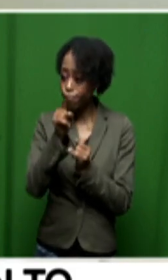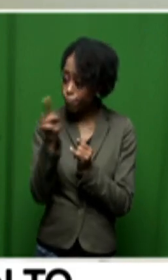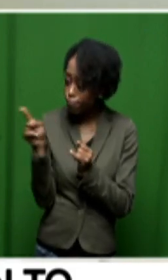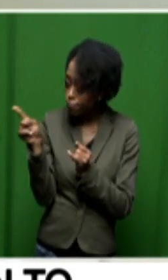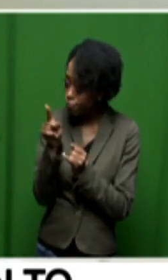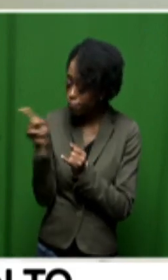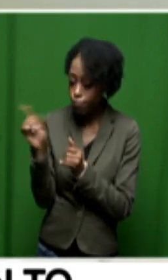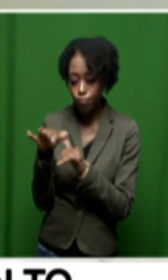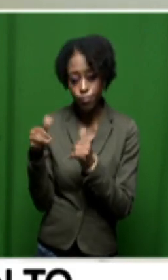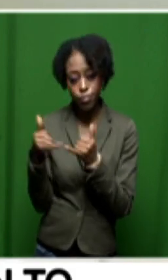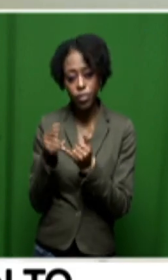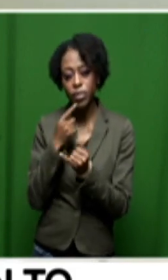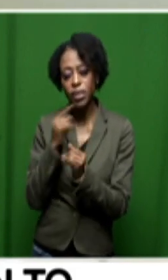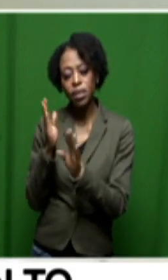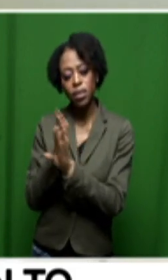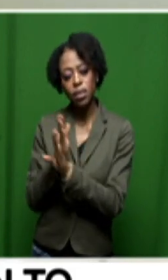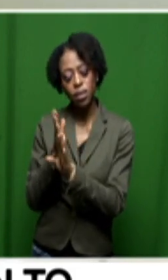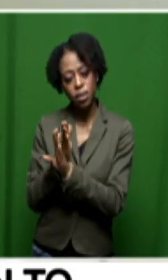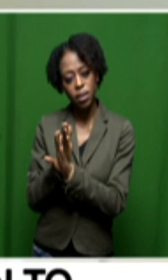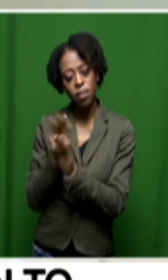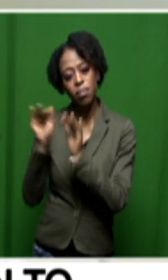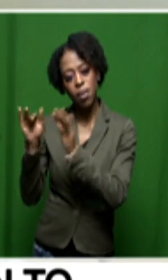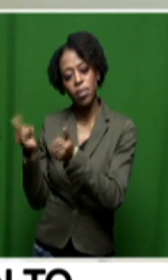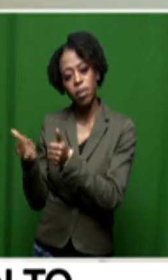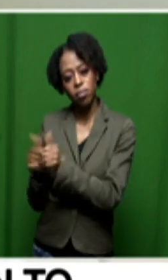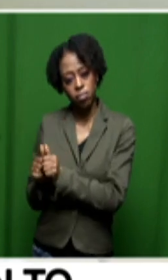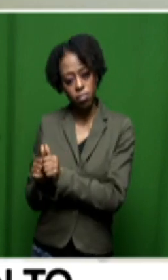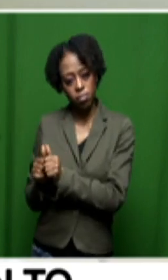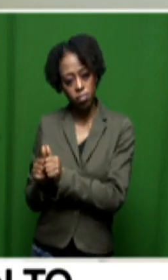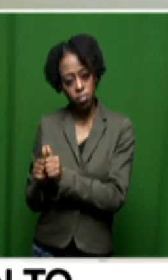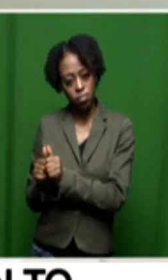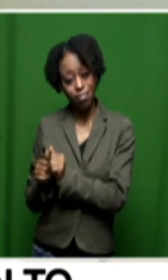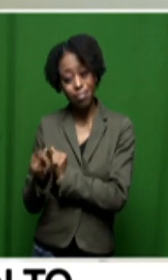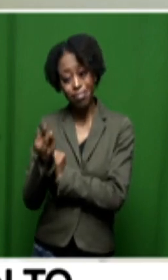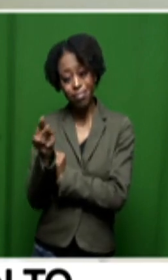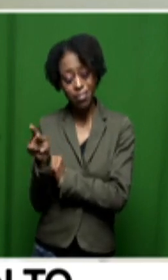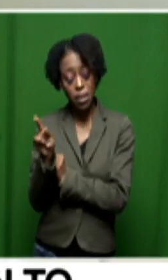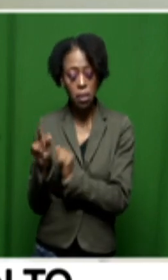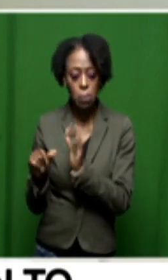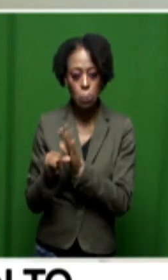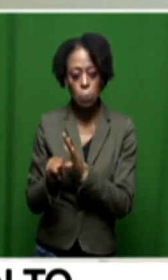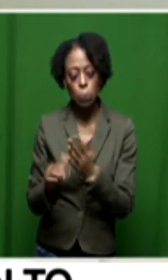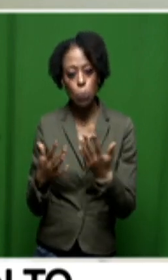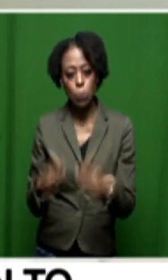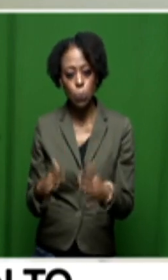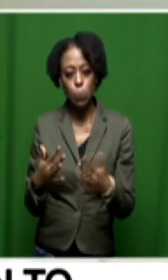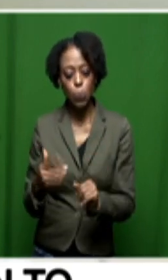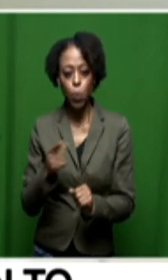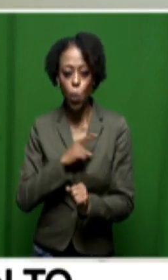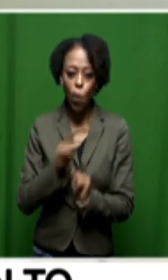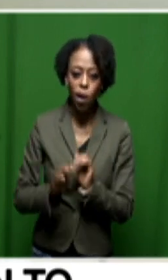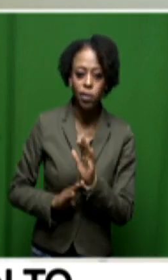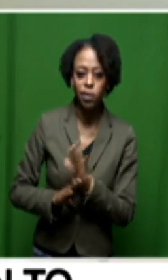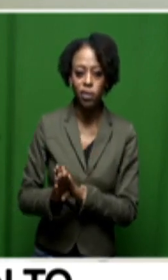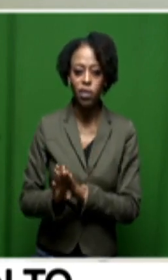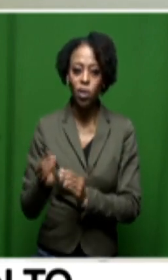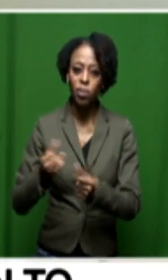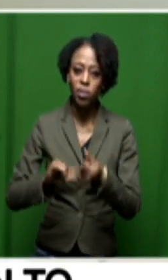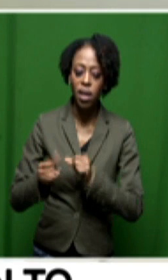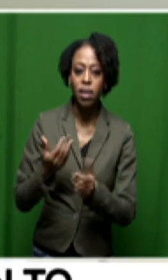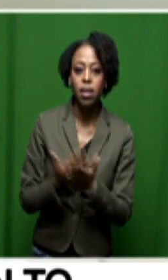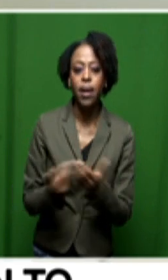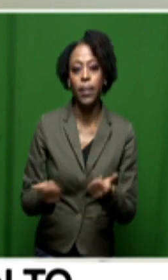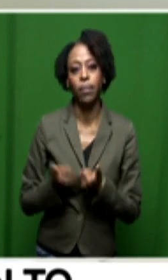companies, we call it a private-public partnership, are really important in actually developing the science.